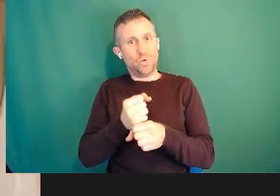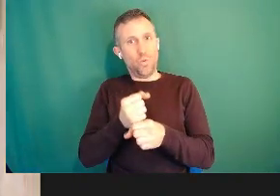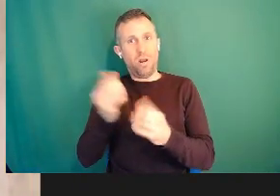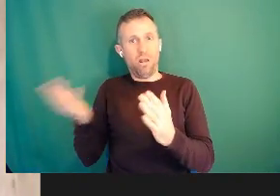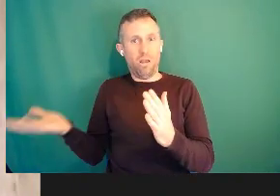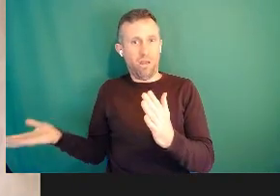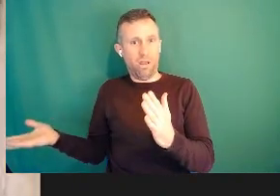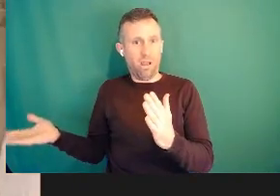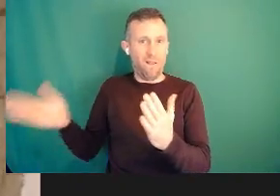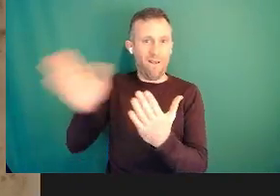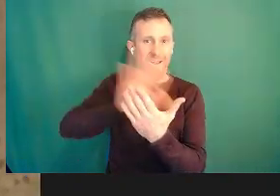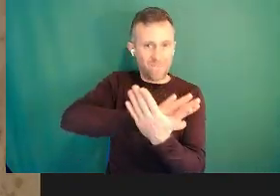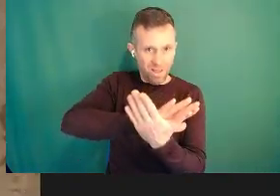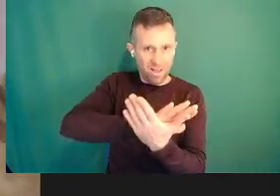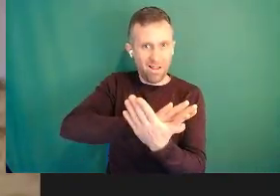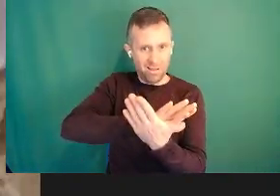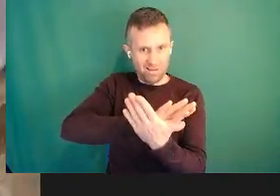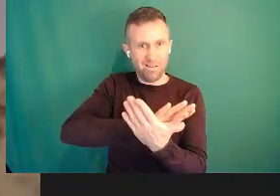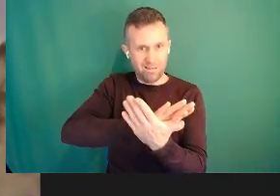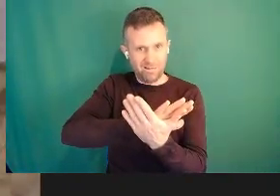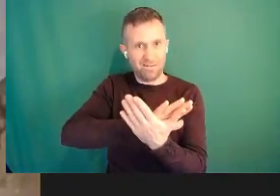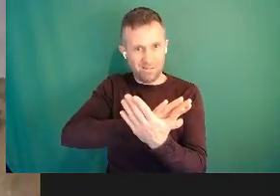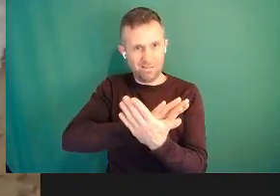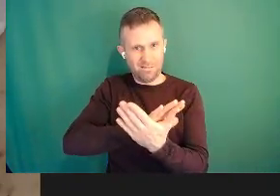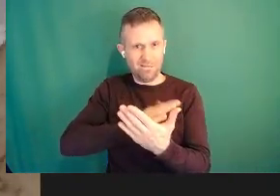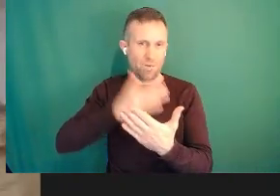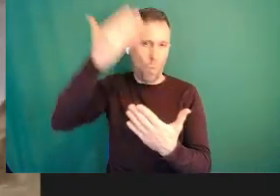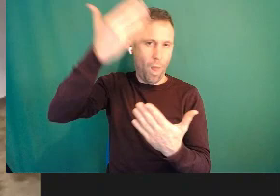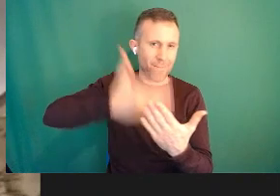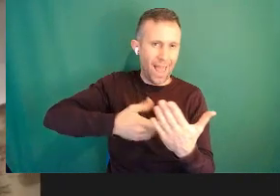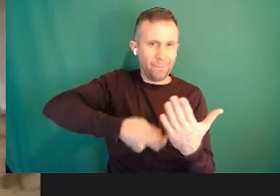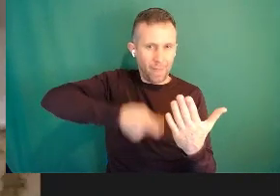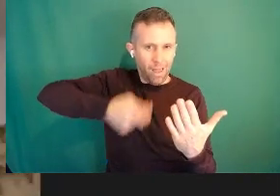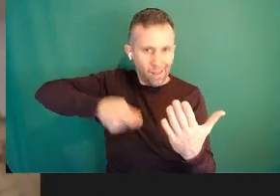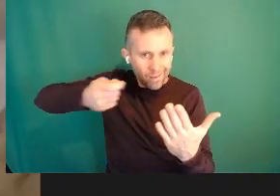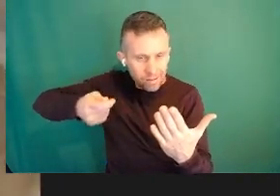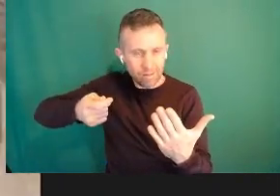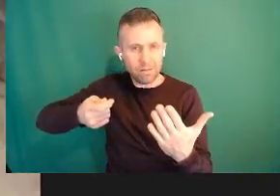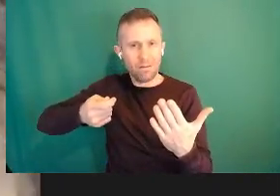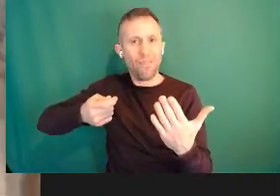daub walls are protected by plastic now.